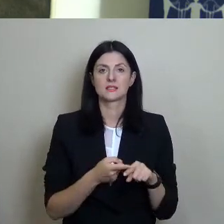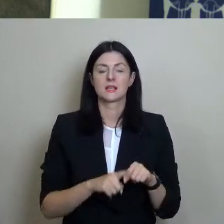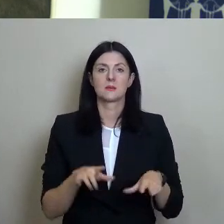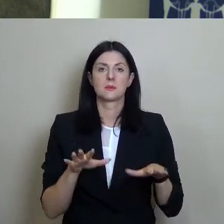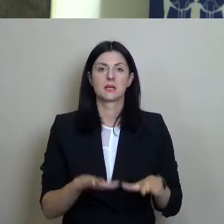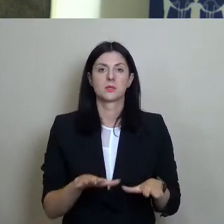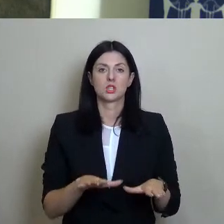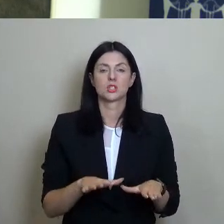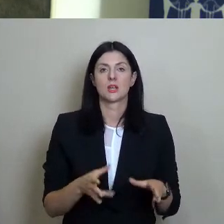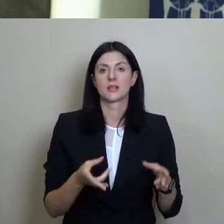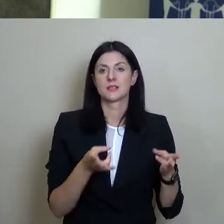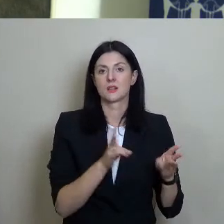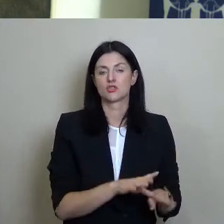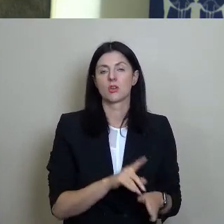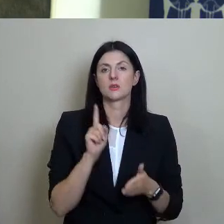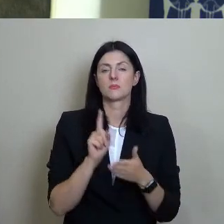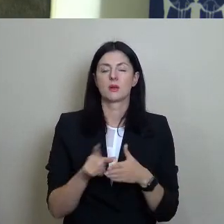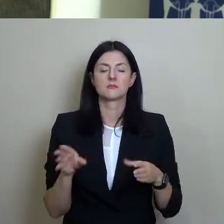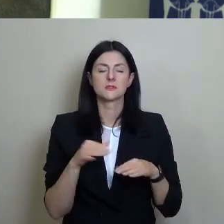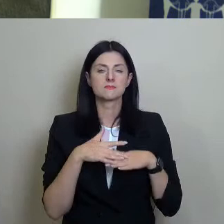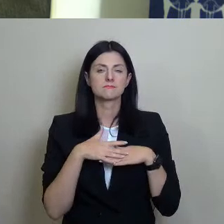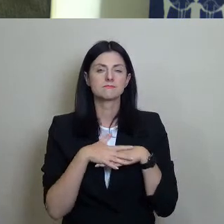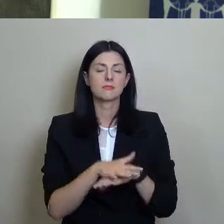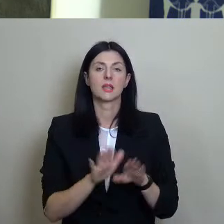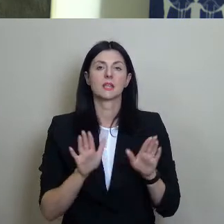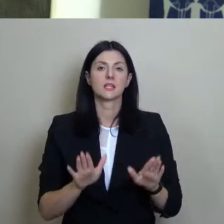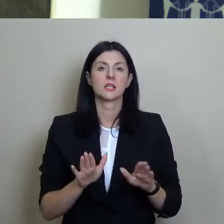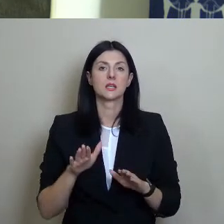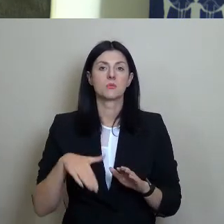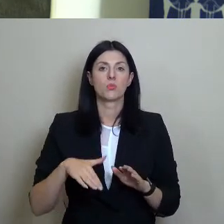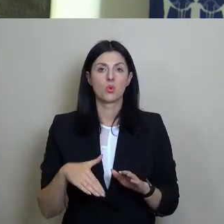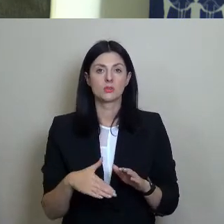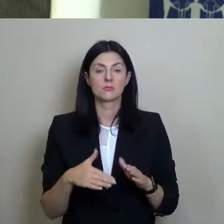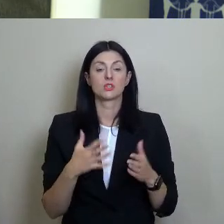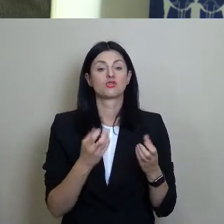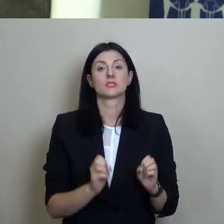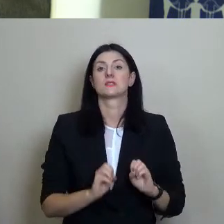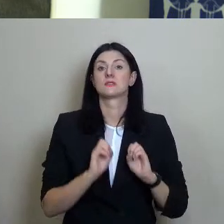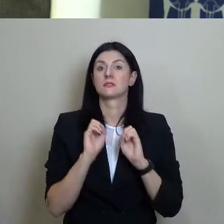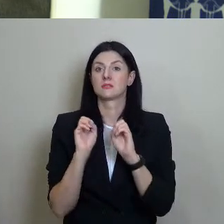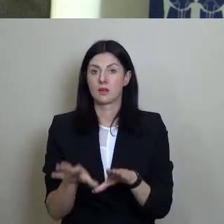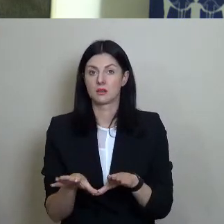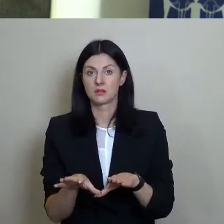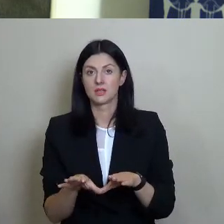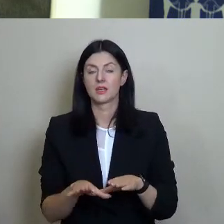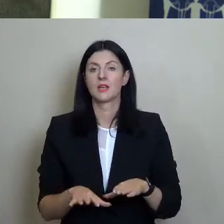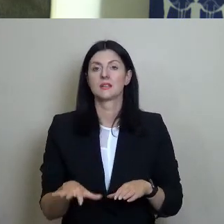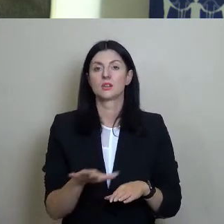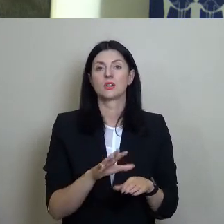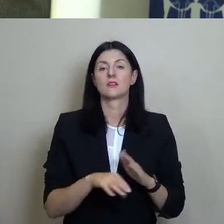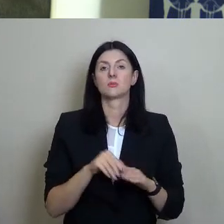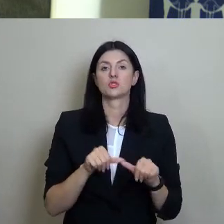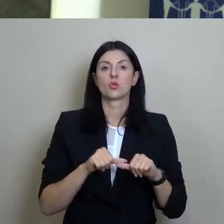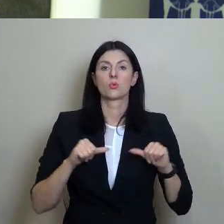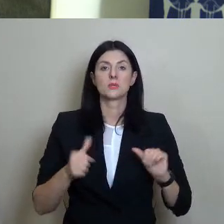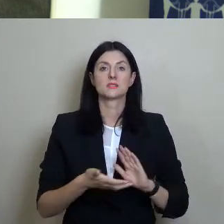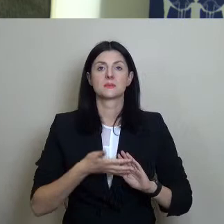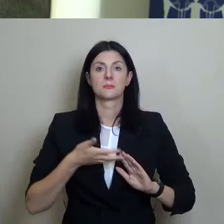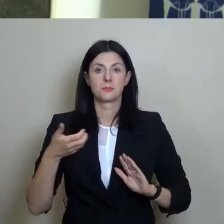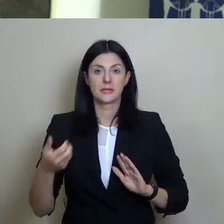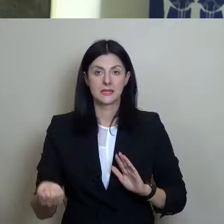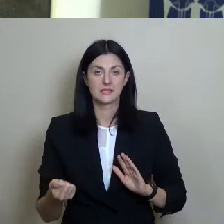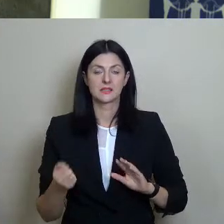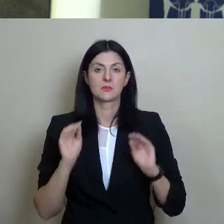stations, the members of the commissions should not leave the premises, but they have to complete tabulation and